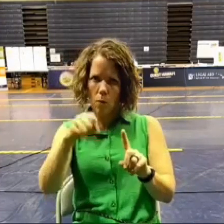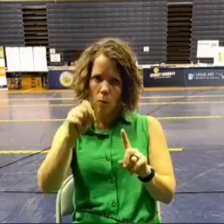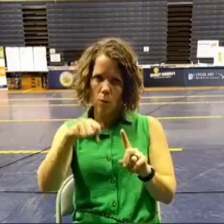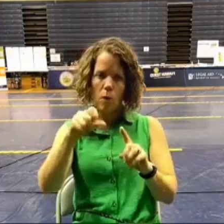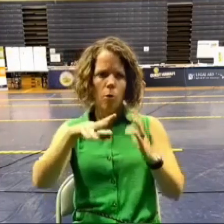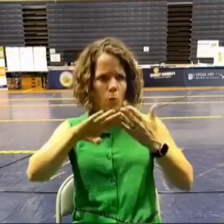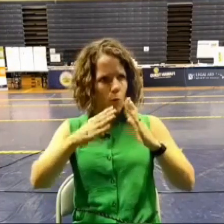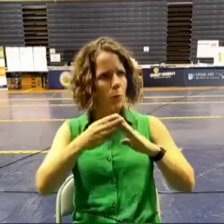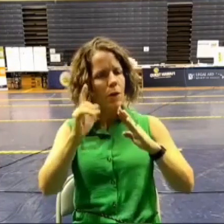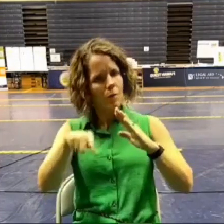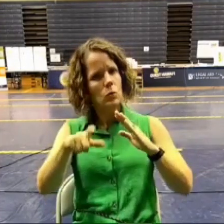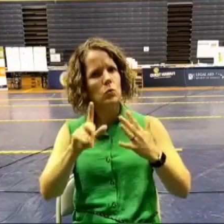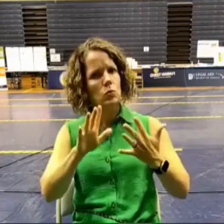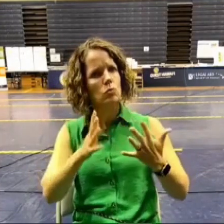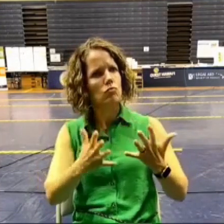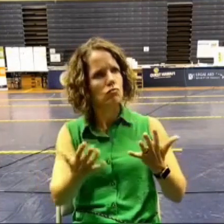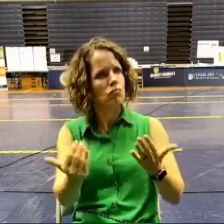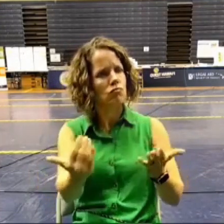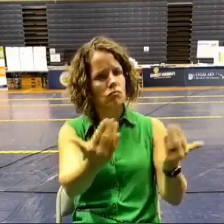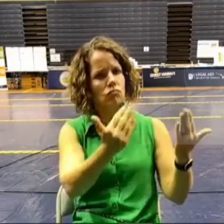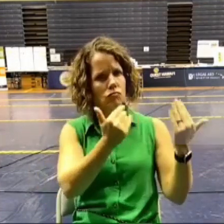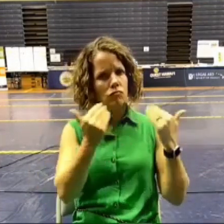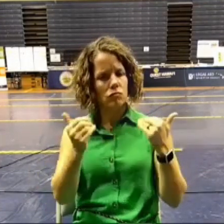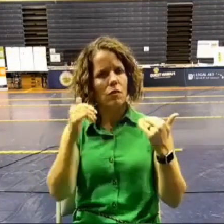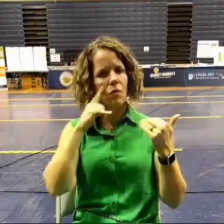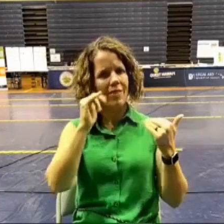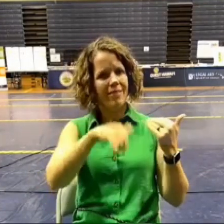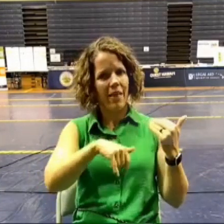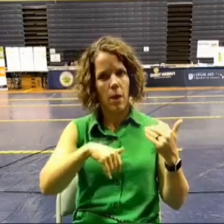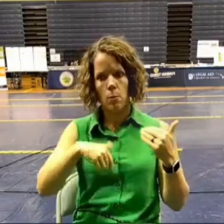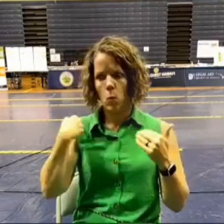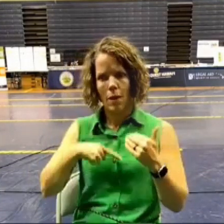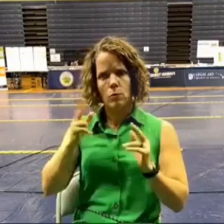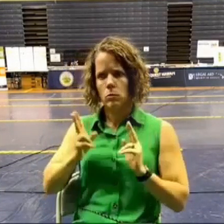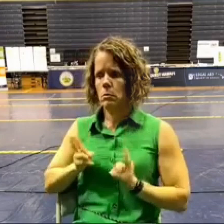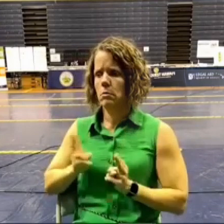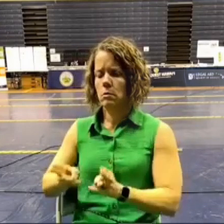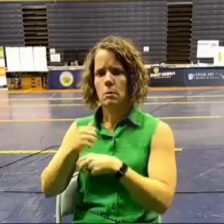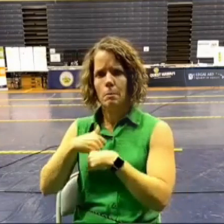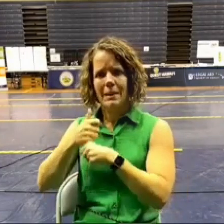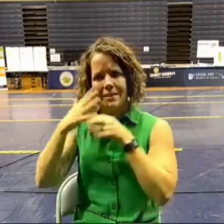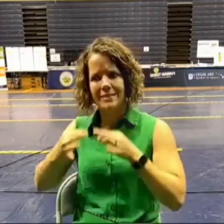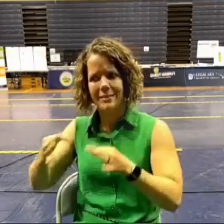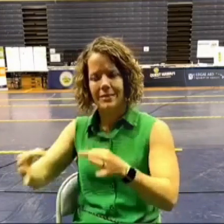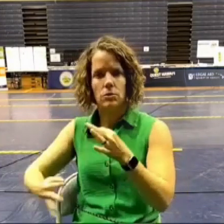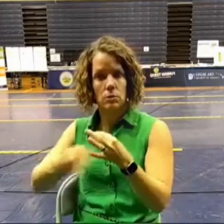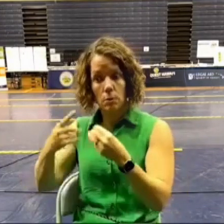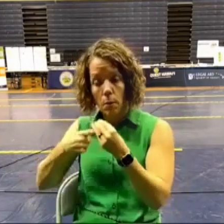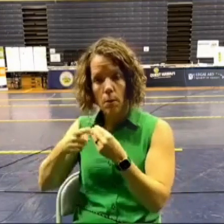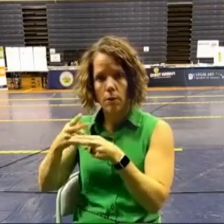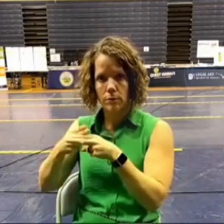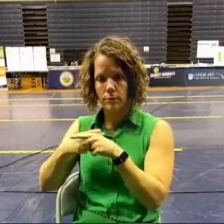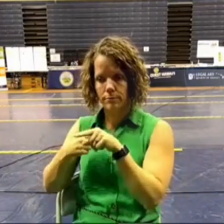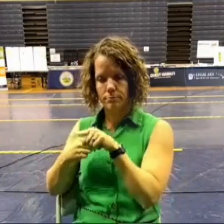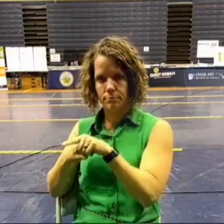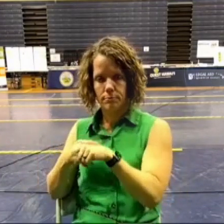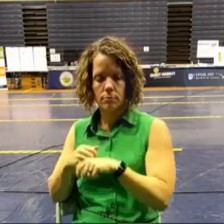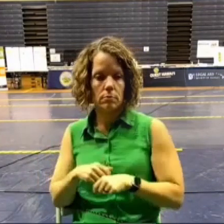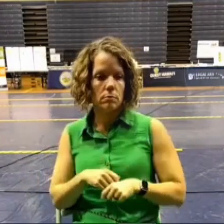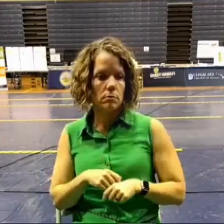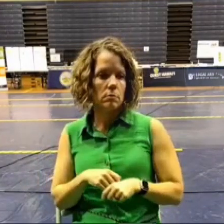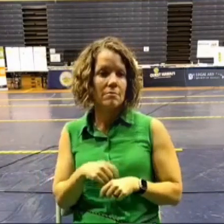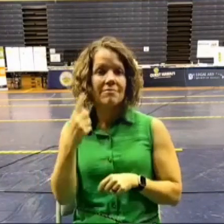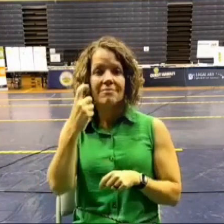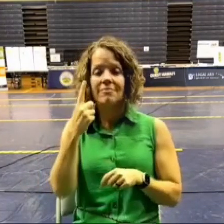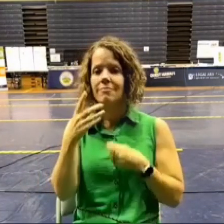discussion about, because it seemed obvious that that could happen. But I think what's important is that we listen to the community after they talk to us. Whatever the